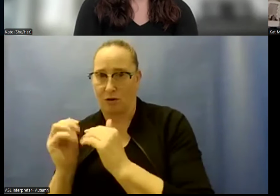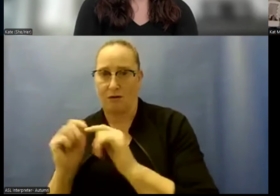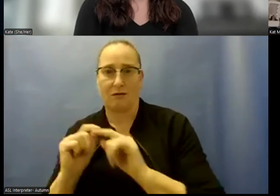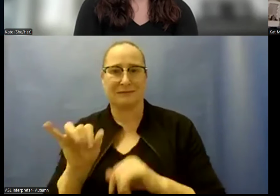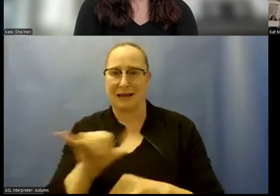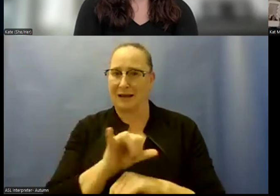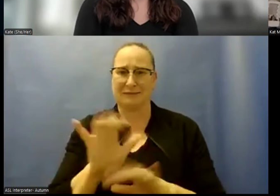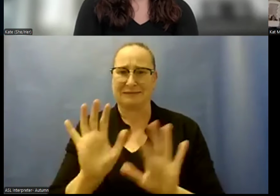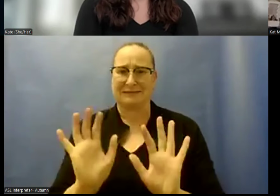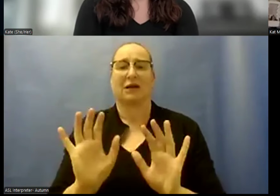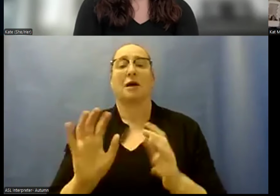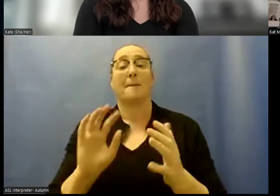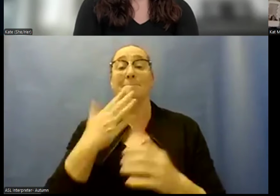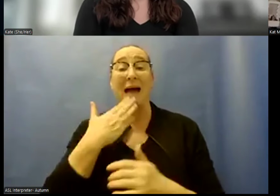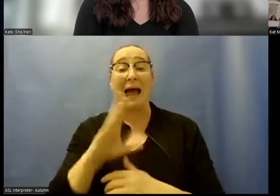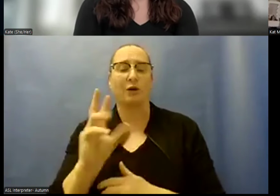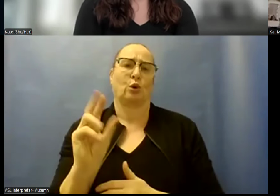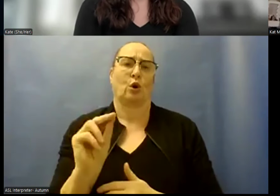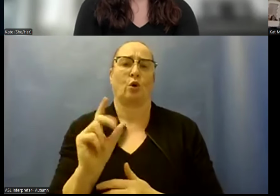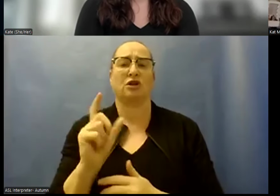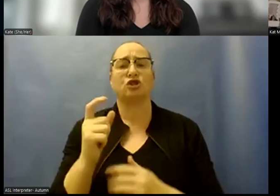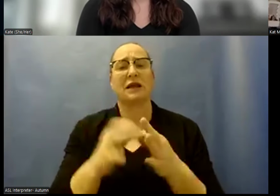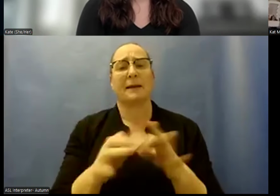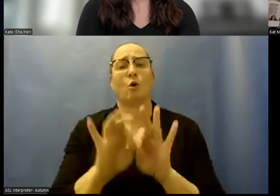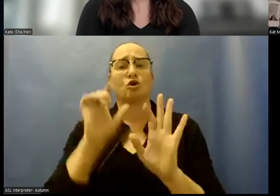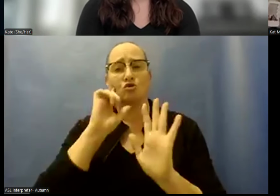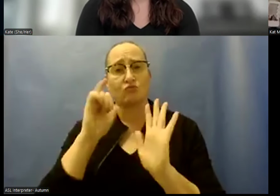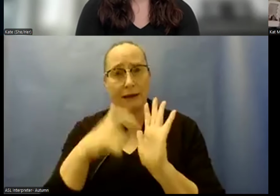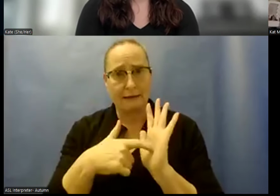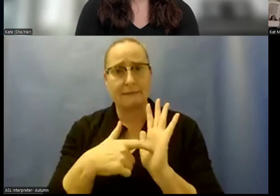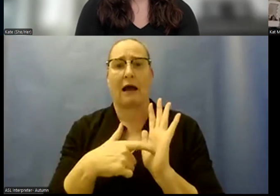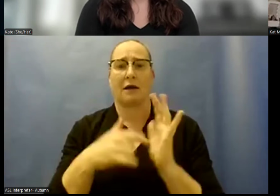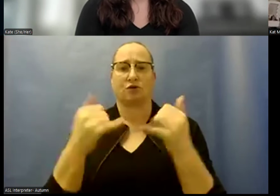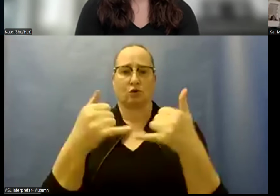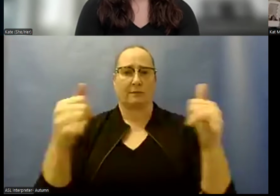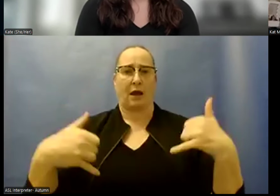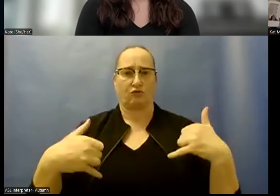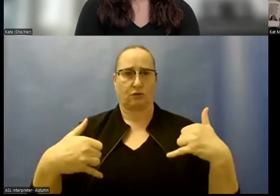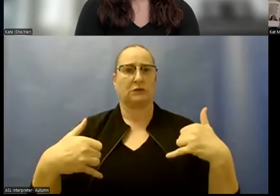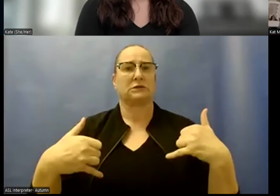bad thing. So that's why it's important to recognize those different boundaries and talk about them.